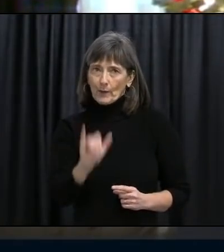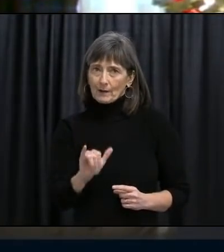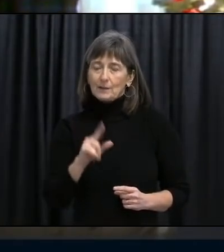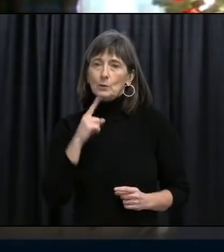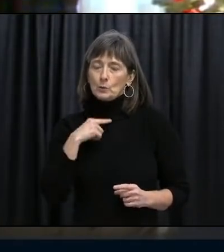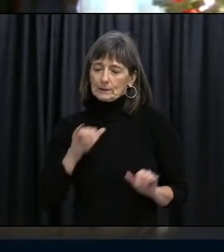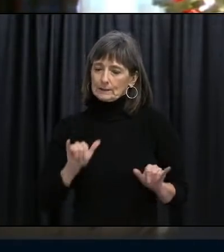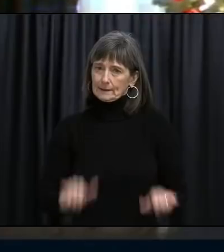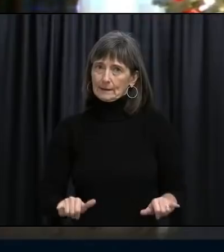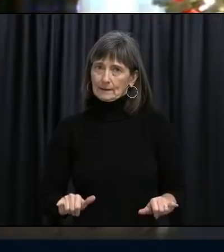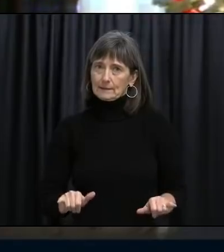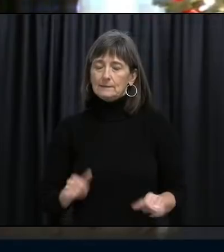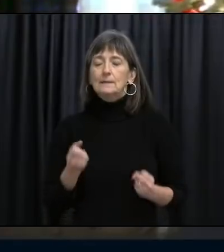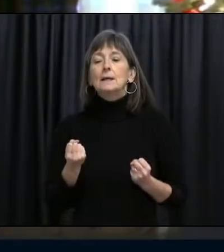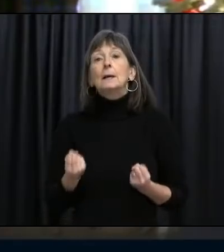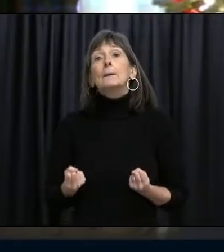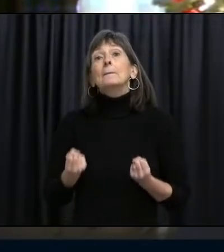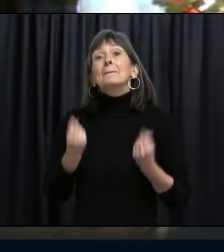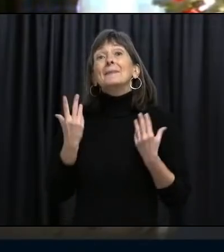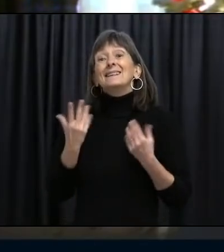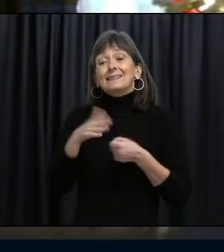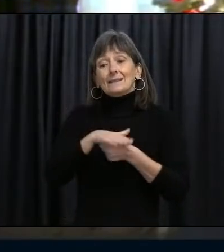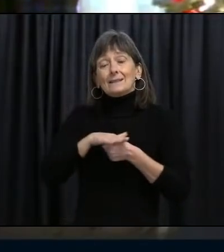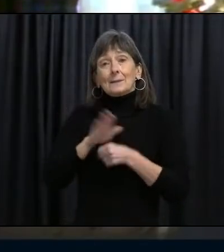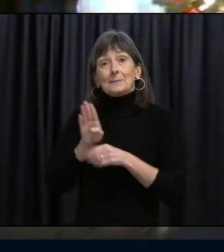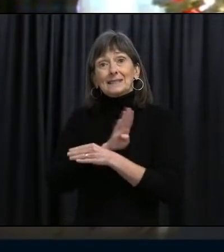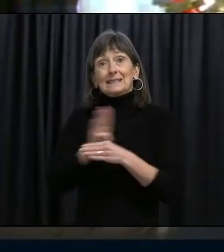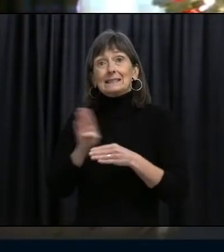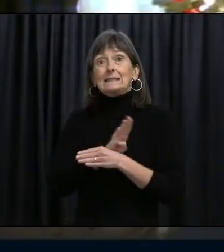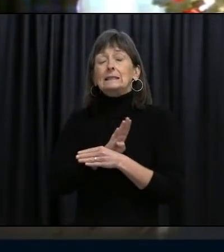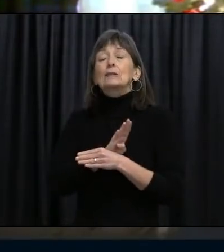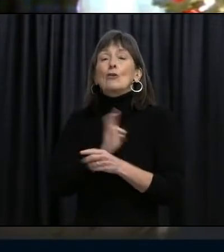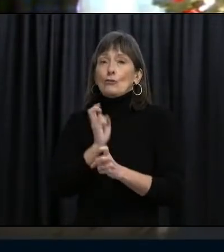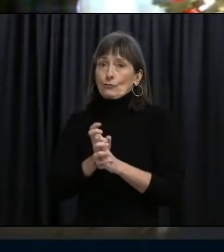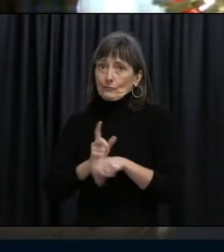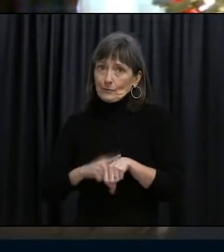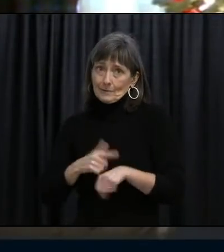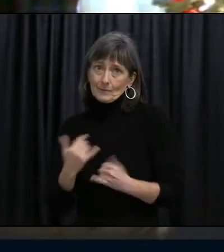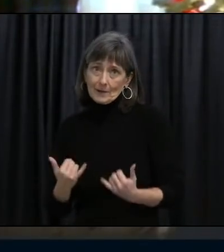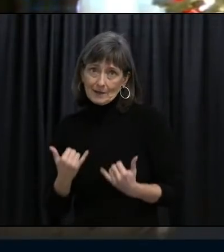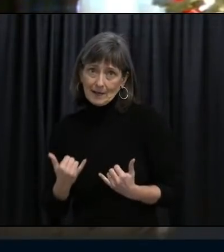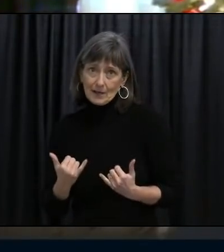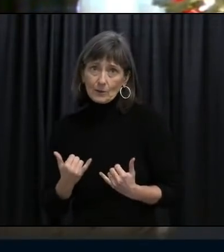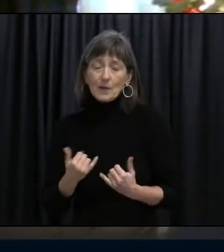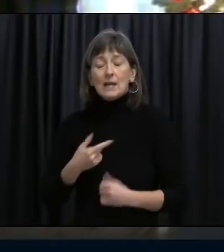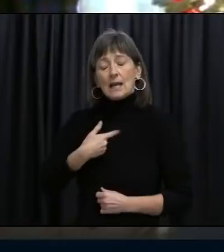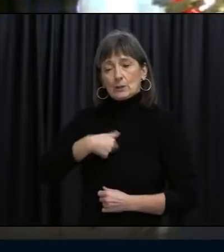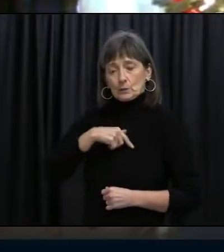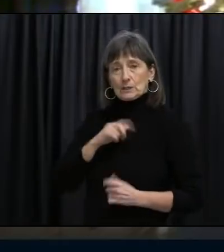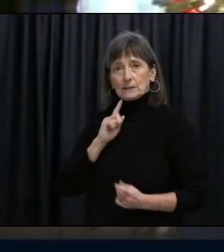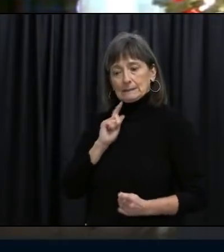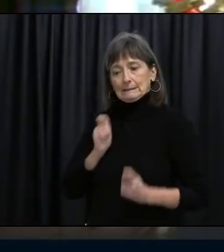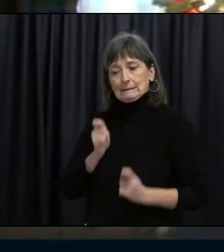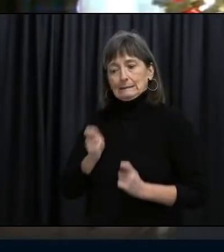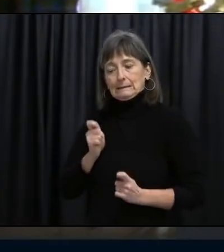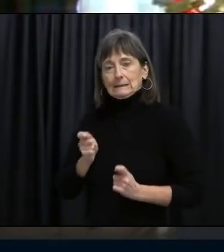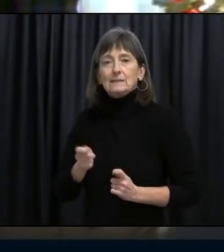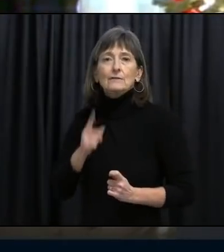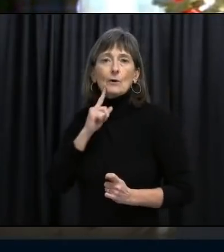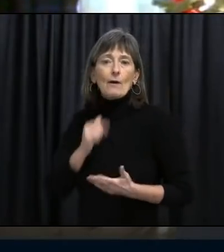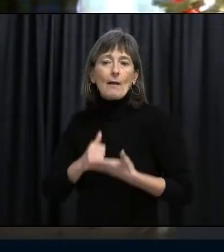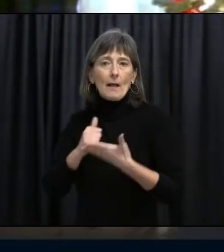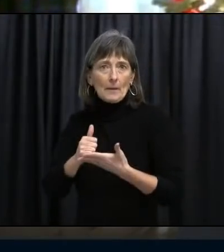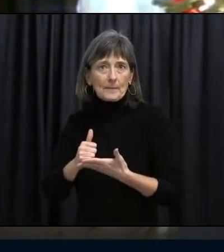know that many local businesses are hurting right now, and that many continue to make adjustments to weather this storm.